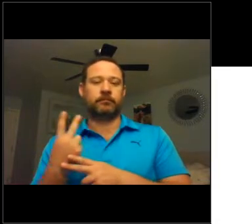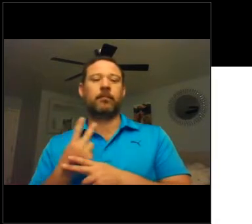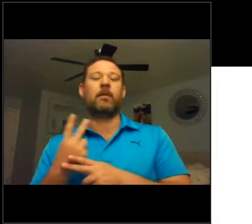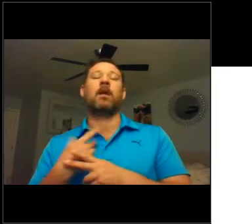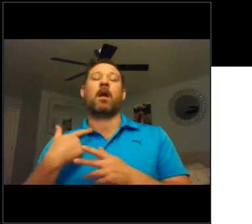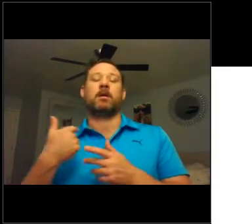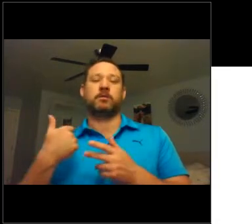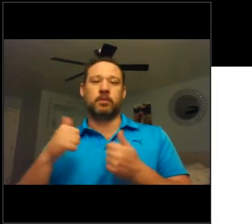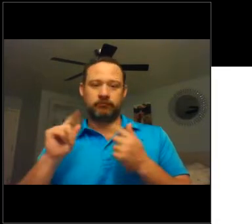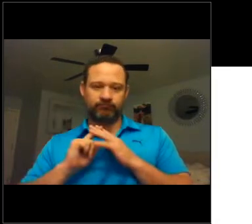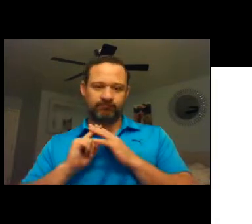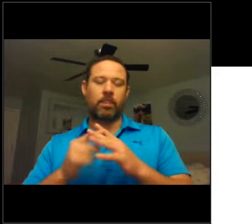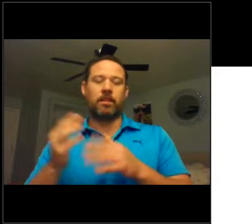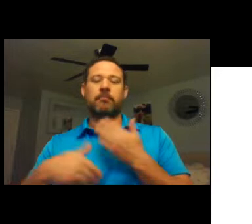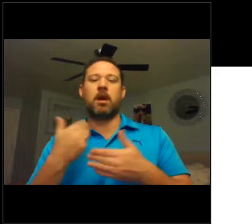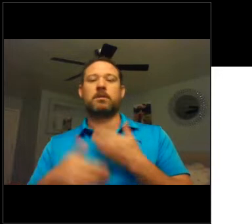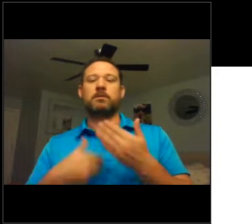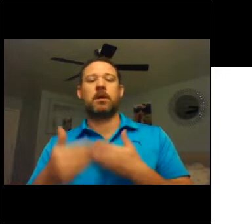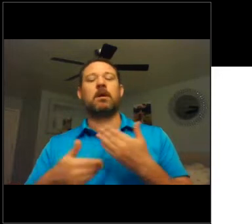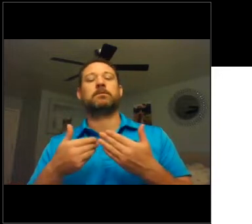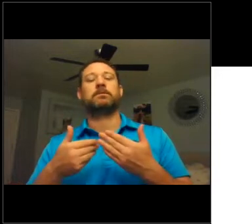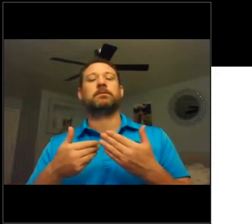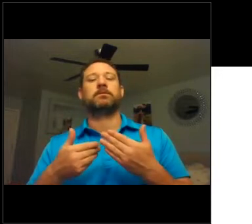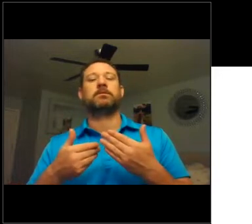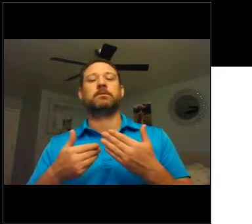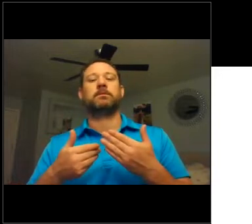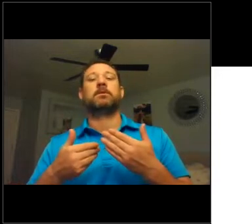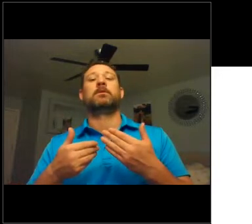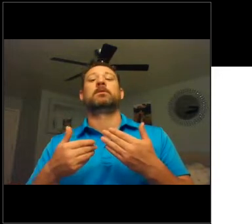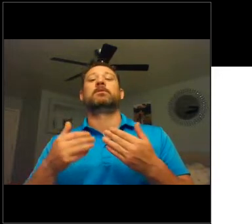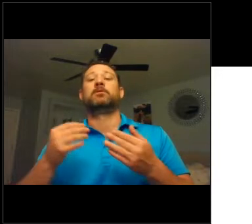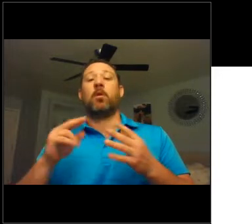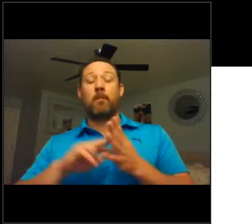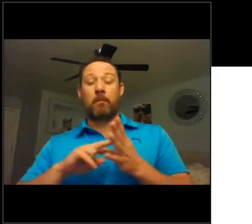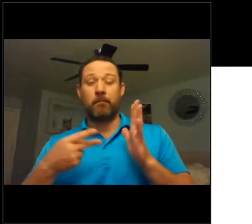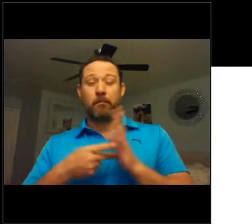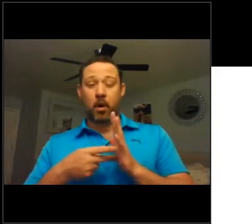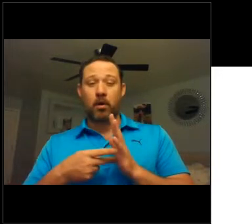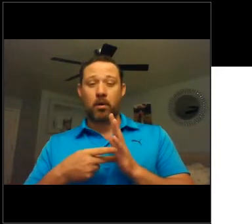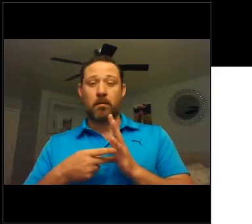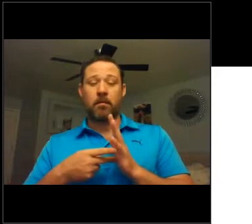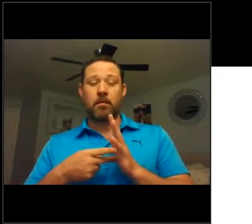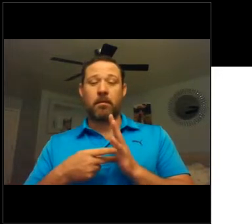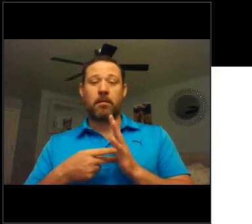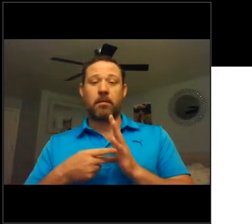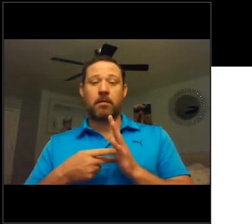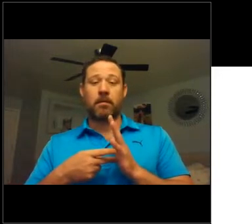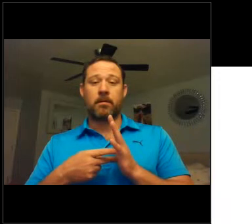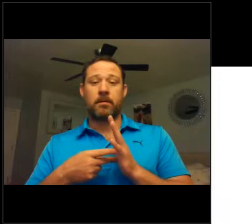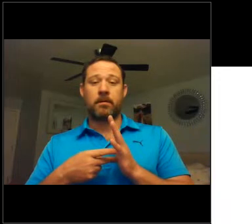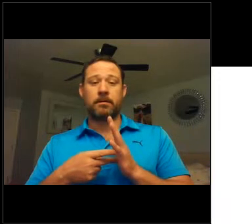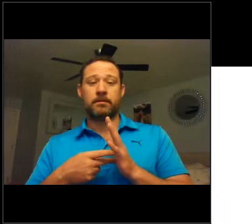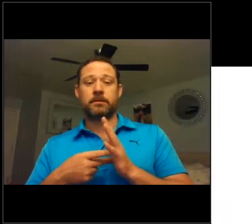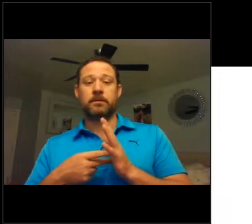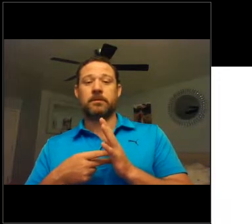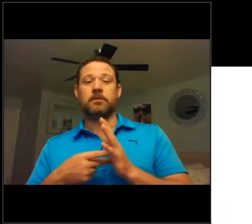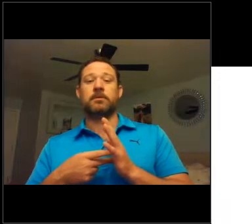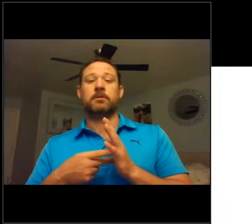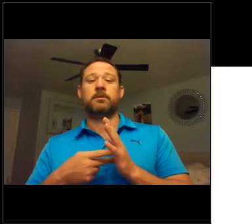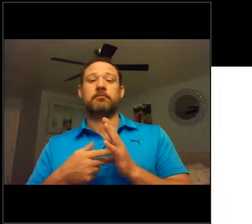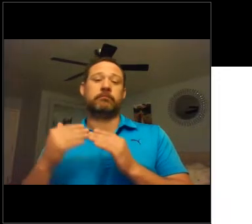kick off this process. So the purpose of the Equity Advisory Committee is intended to